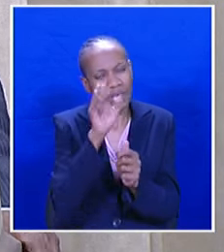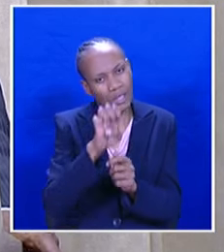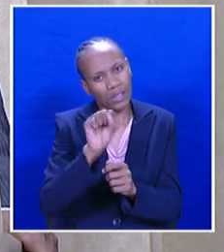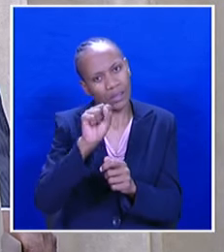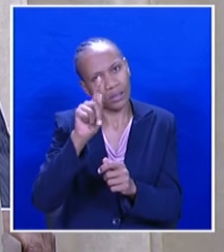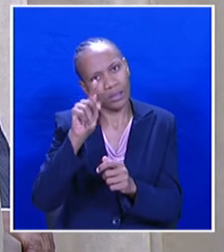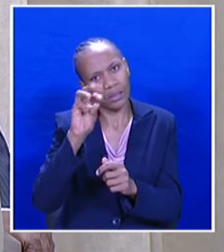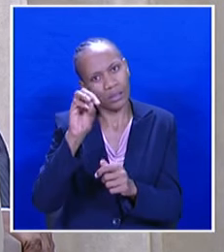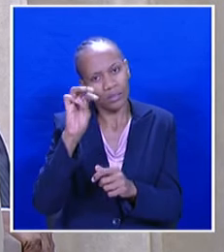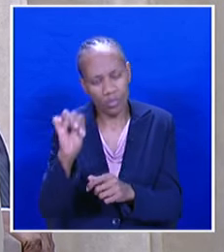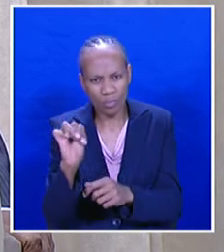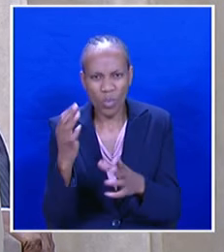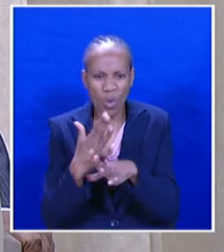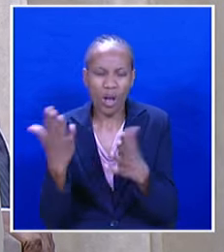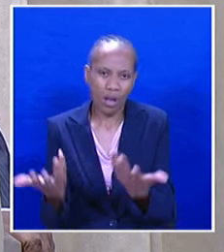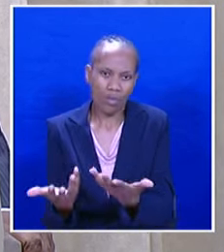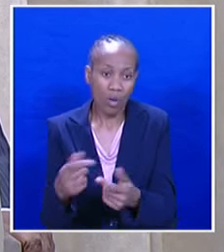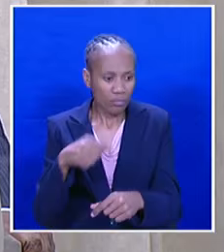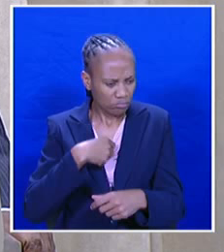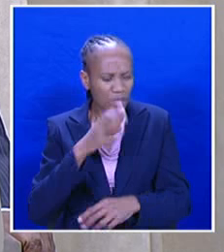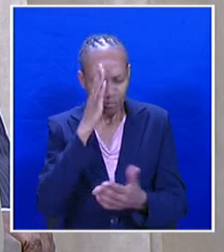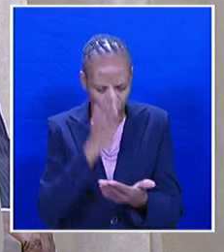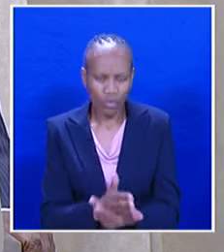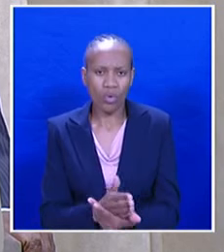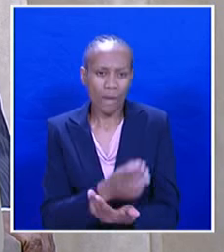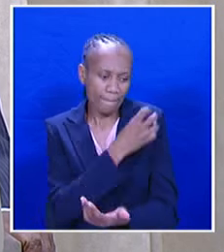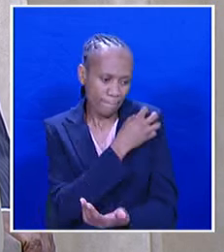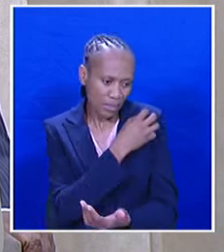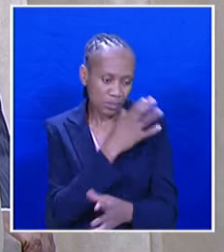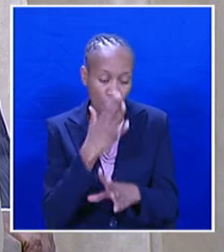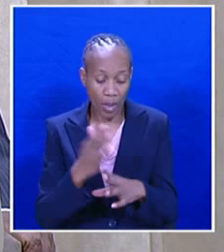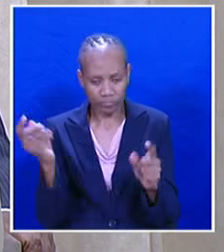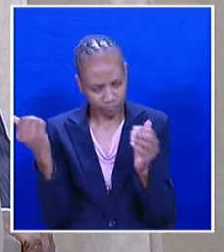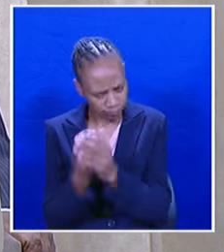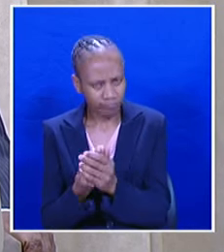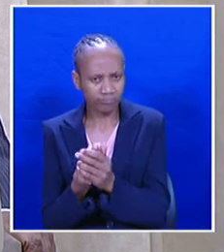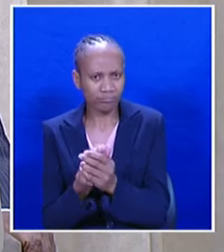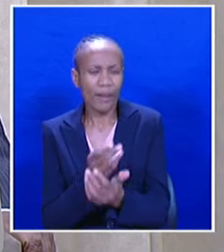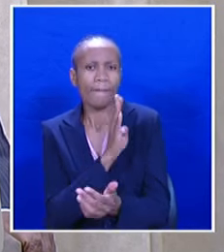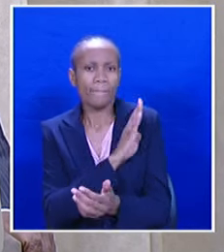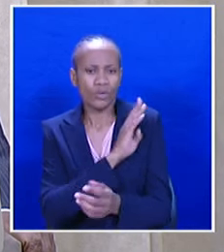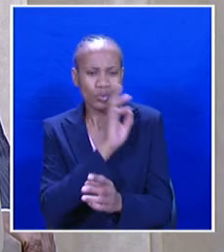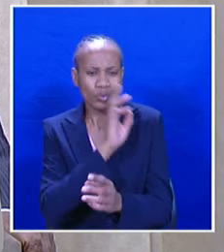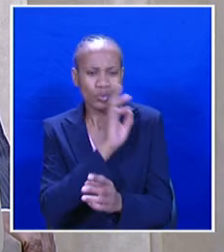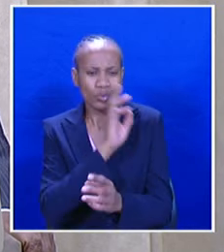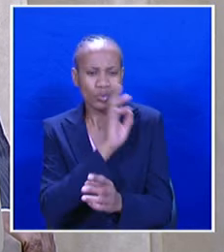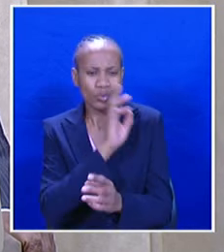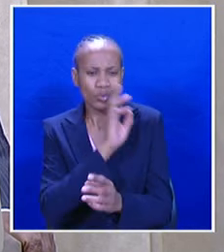Public Enterprises, working together with the board, will be addressing the issue of leadership.